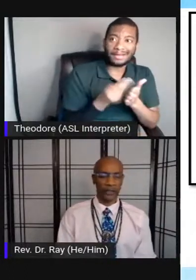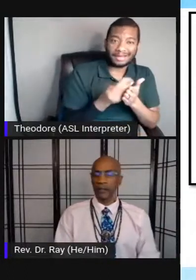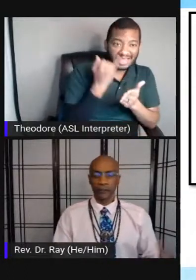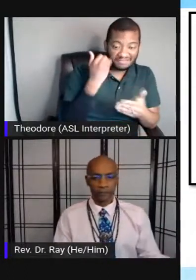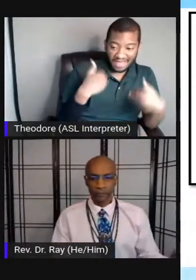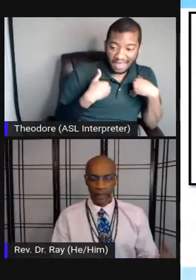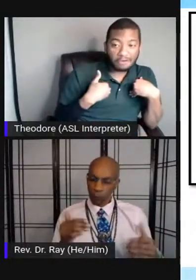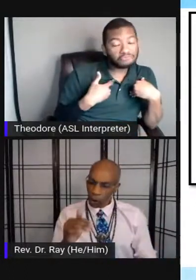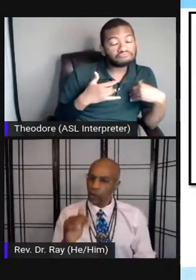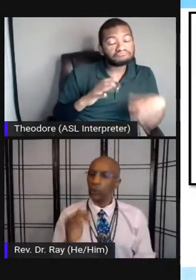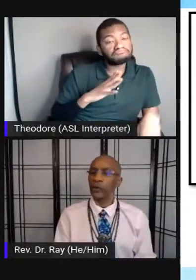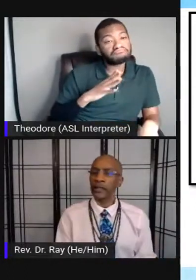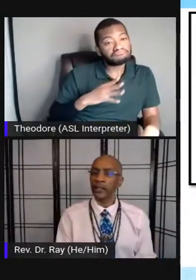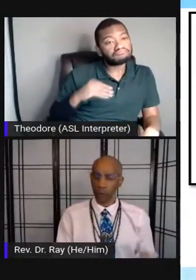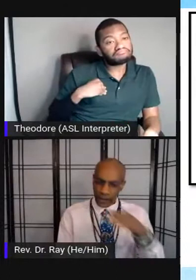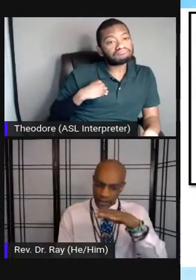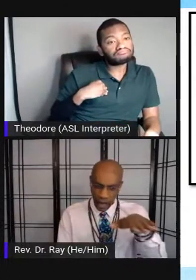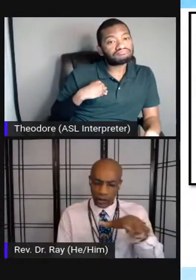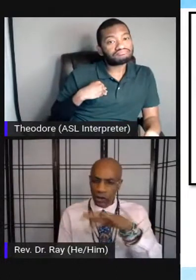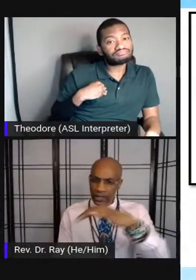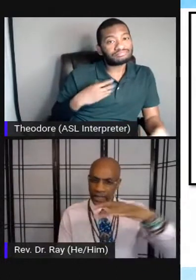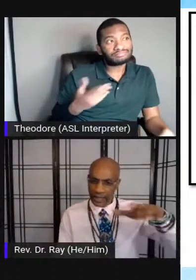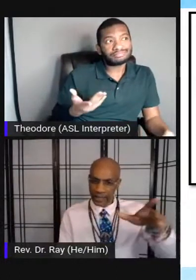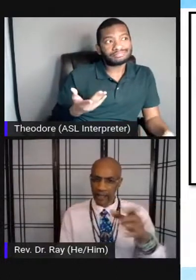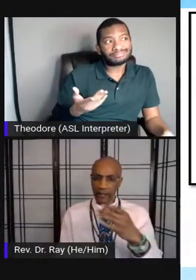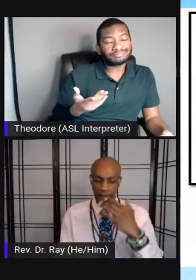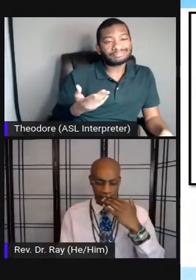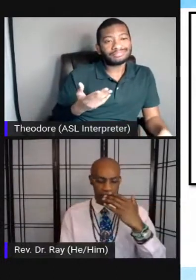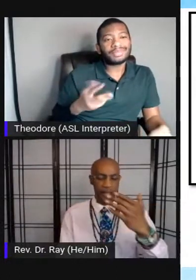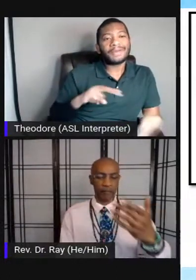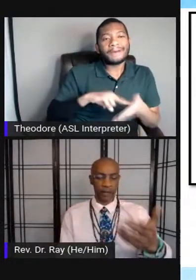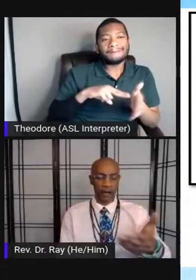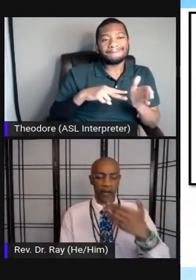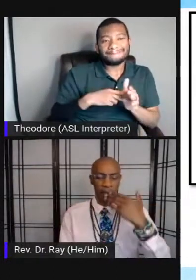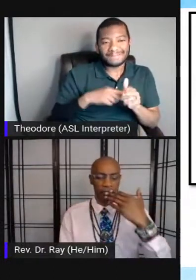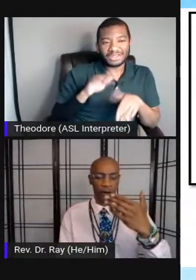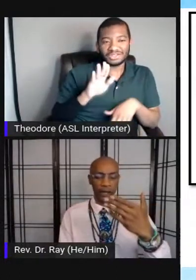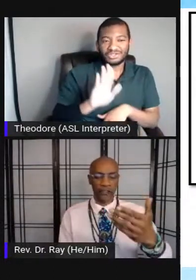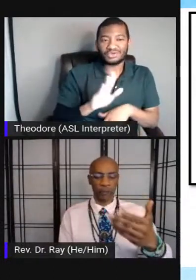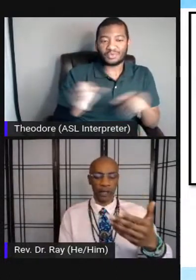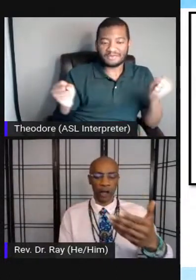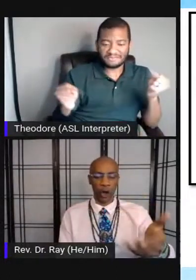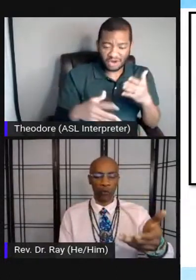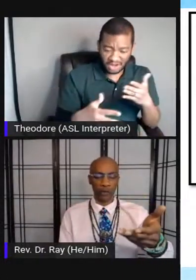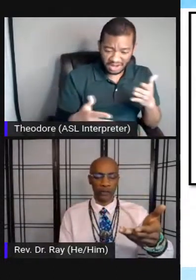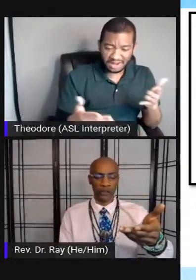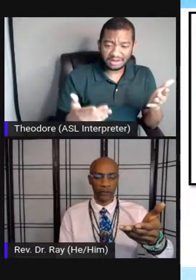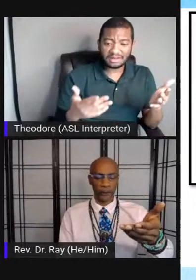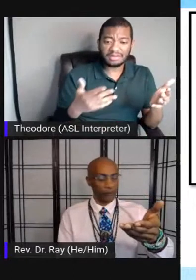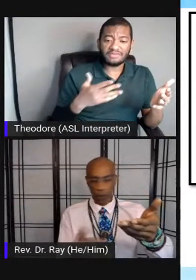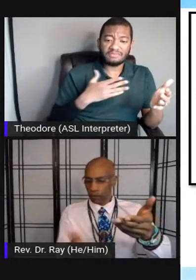of, like, what are you really, what is underneath that statement of, I am afraid of being